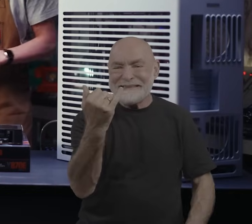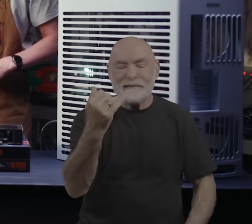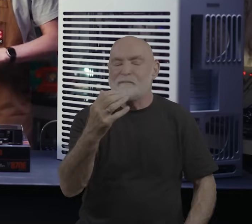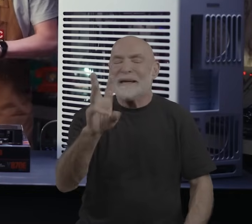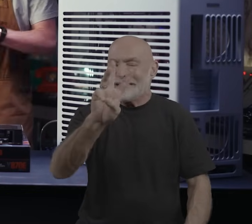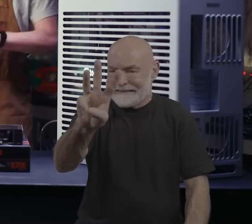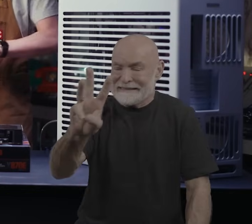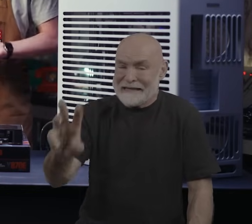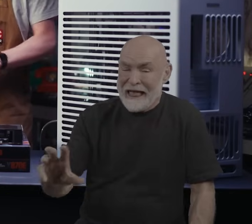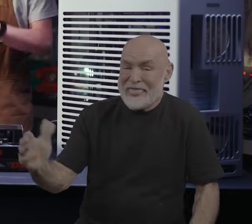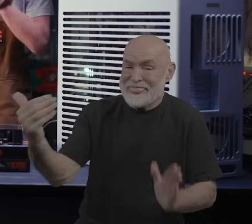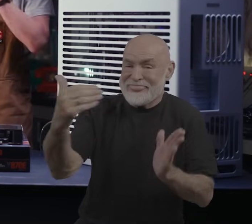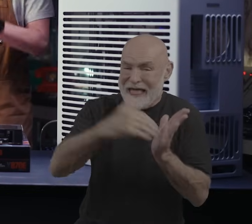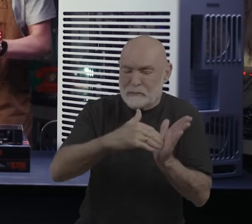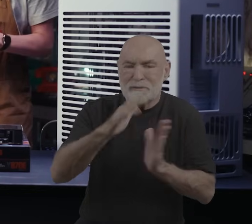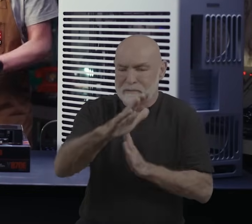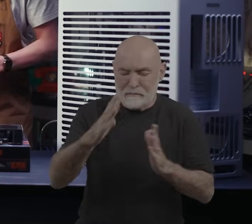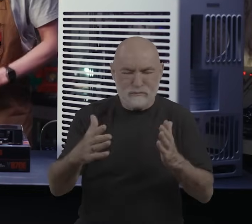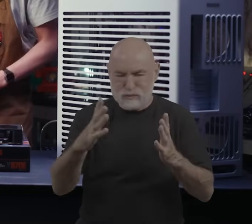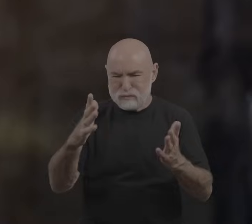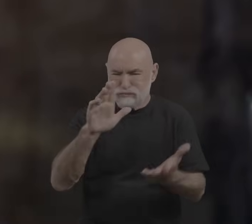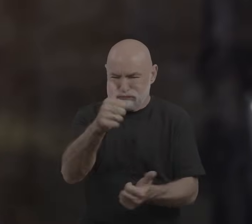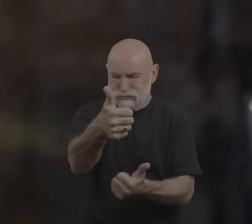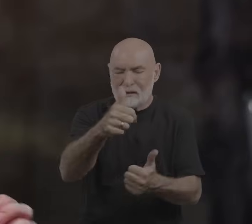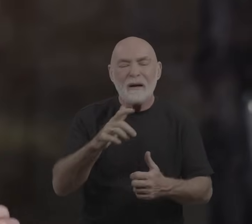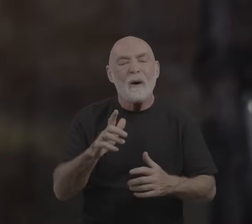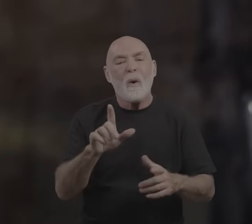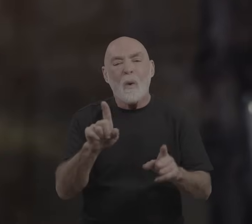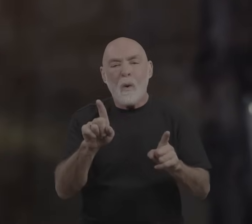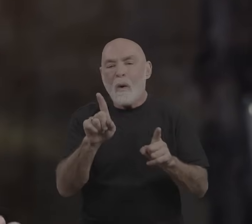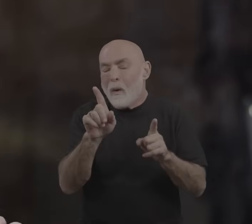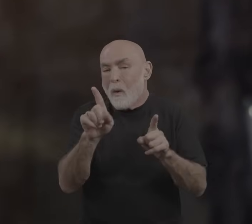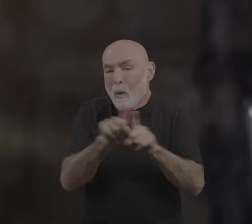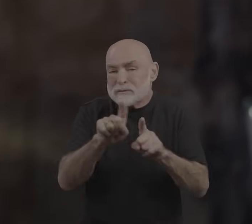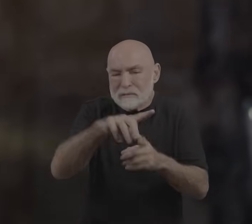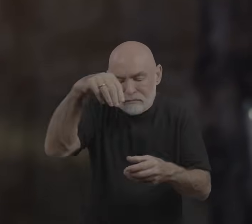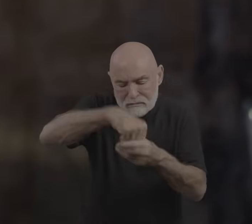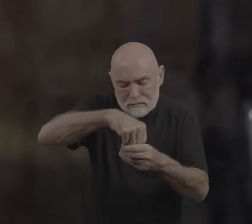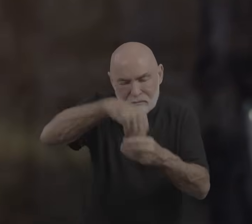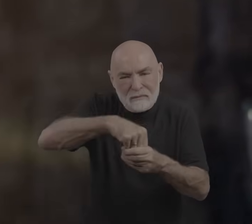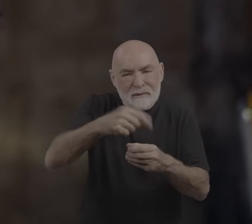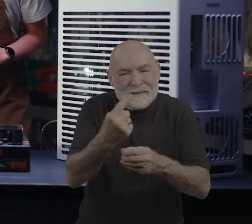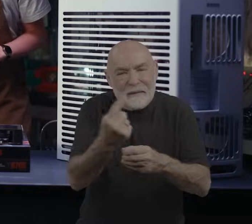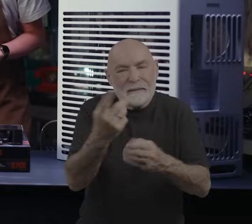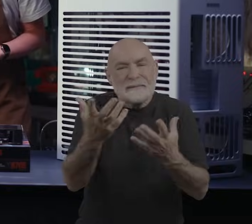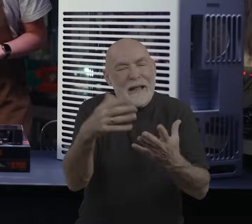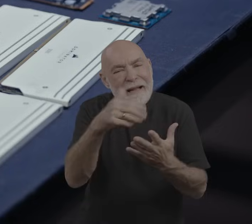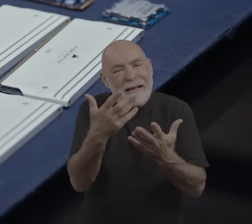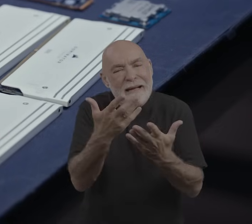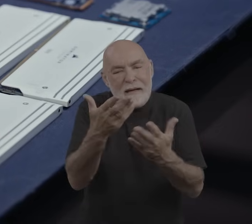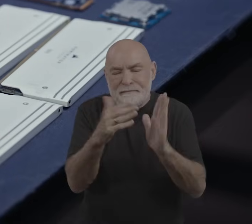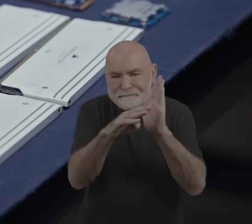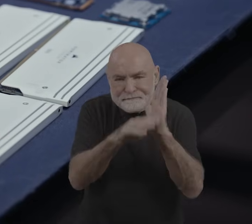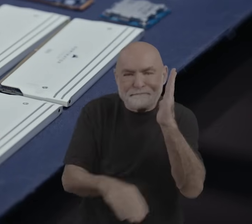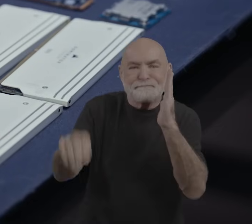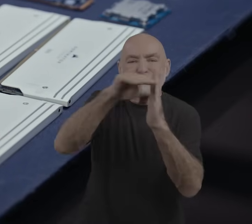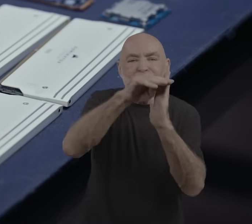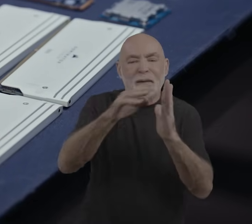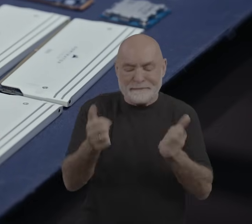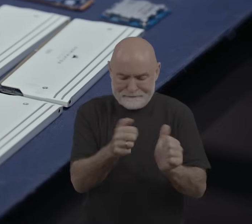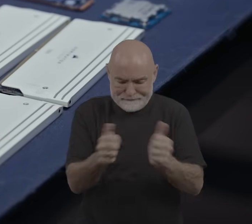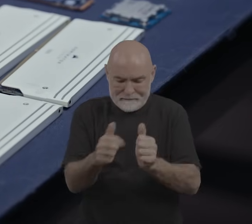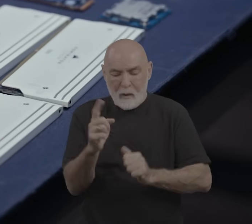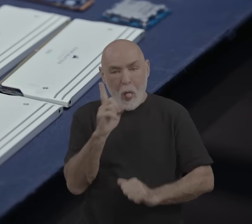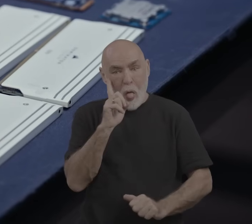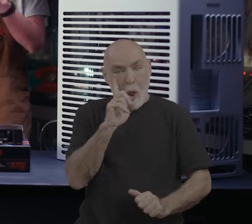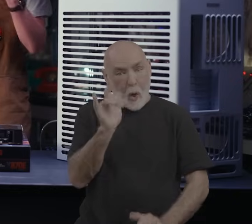6,000 megatransfers a second and with low latency. However, we've also stuffed something special here, a light enhancement kit. That's a pair of dummy